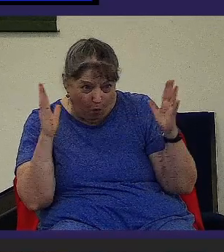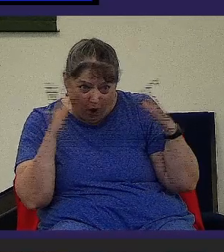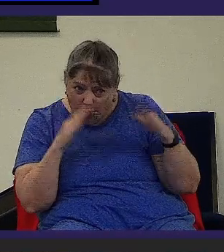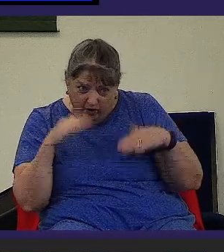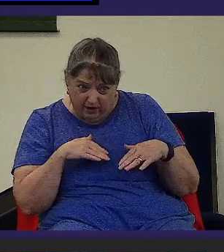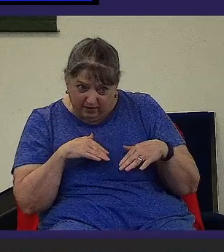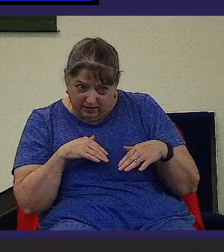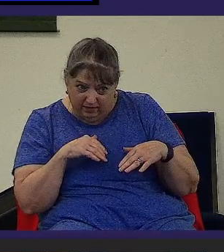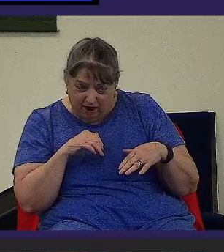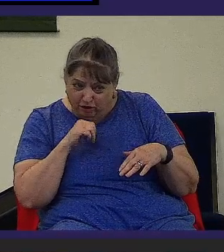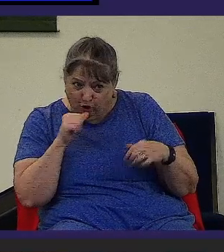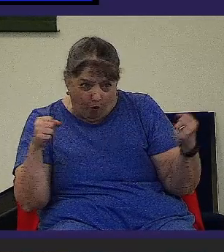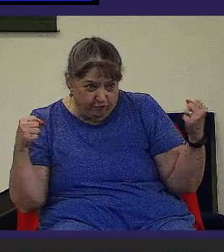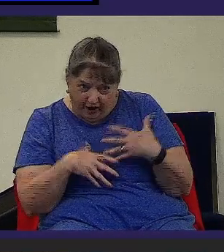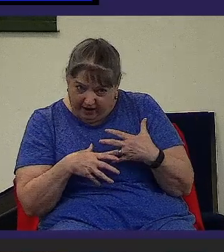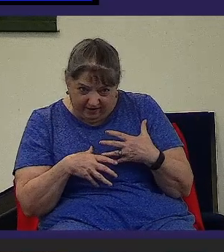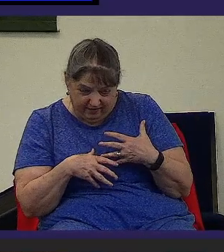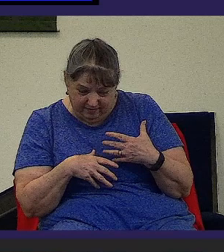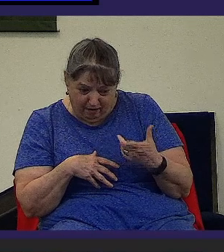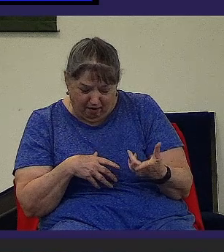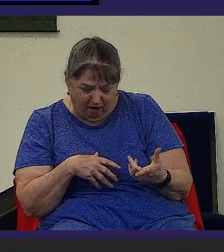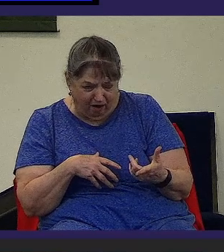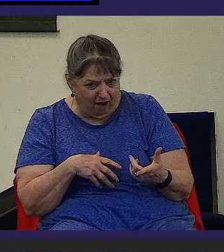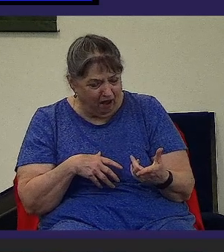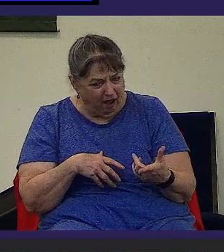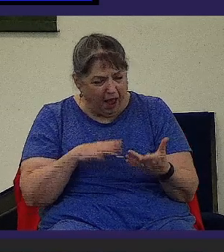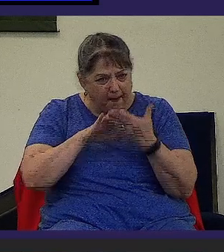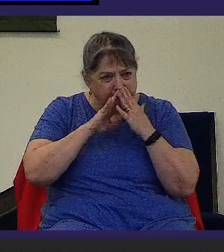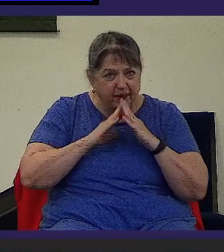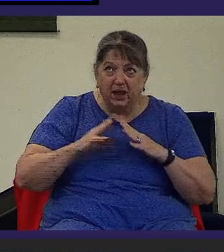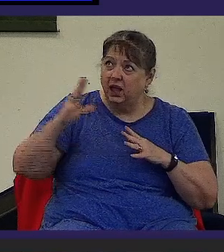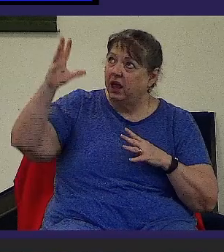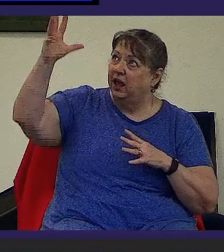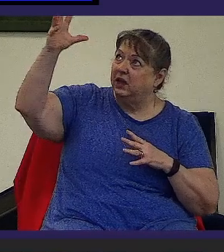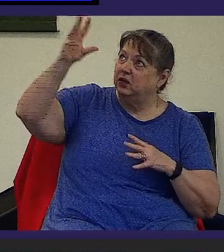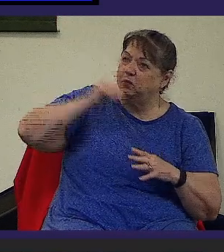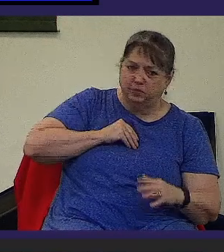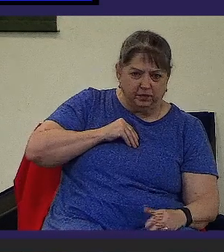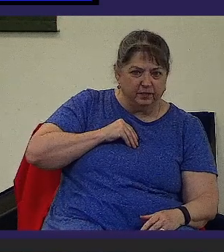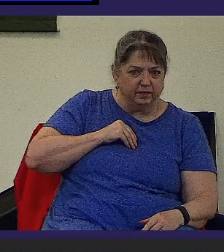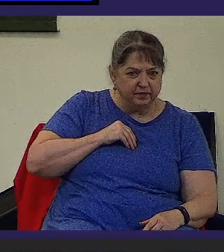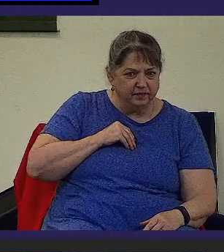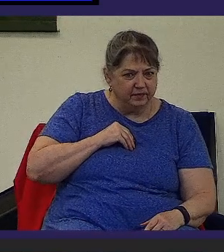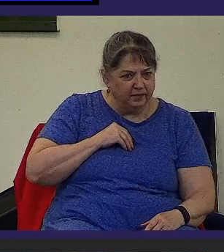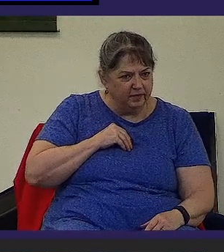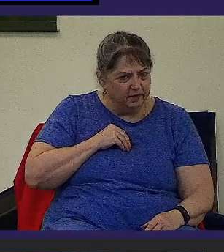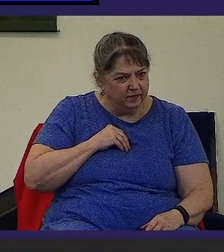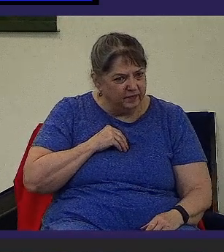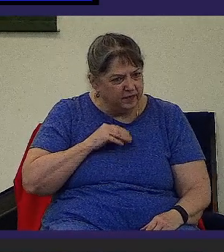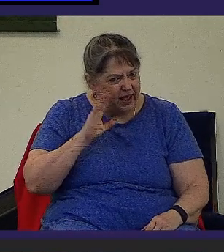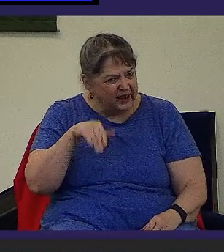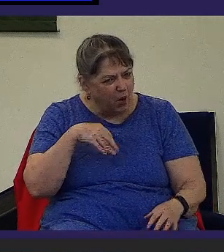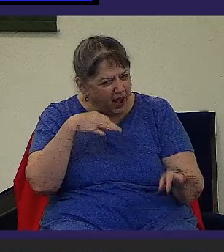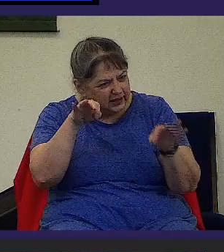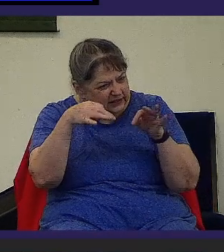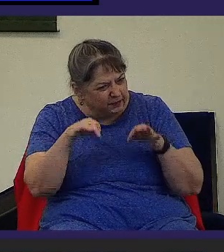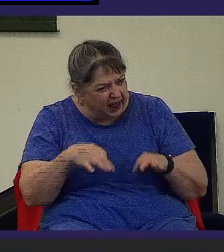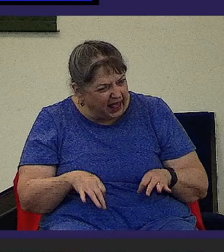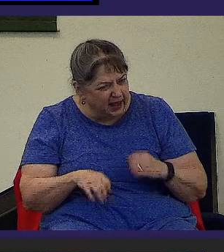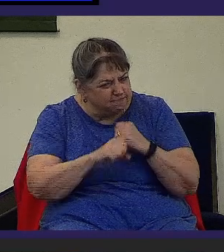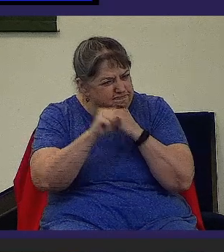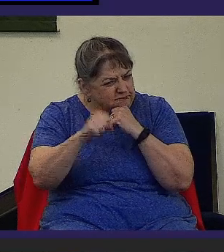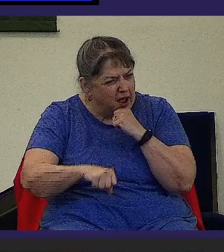so i just want to give you a little bit of content to this this actual verse a little content and then bring it home with the